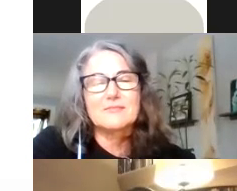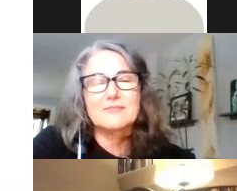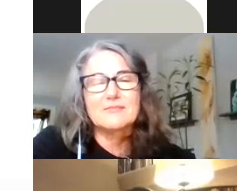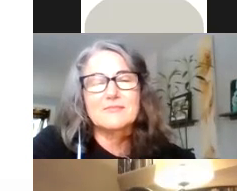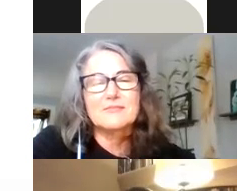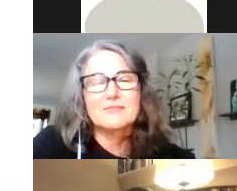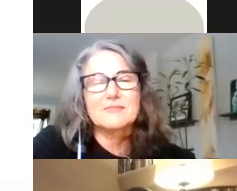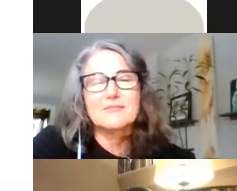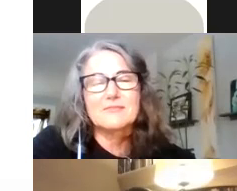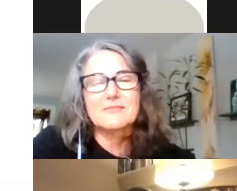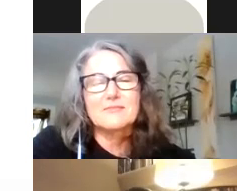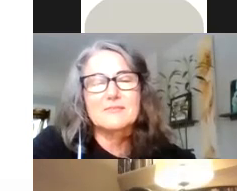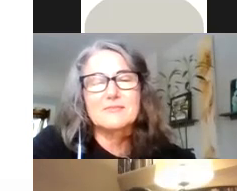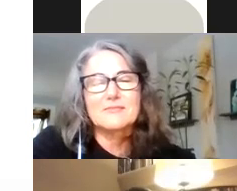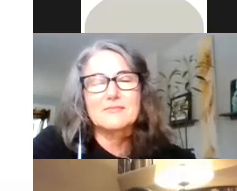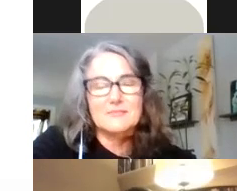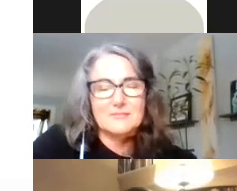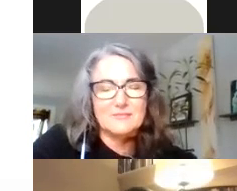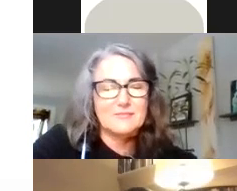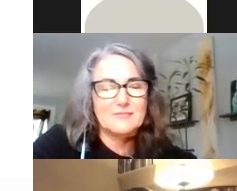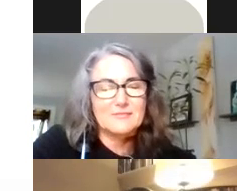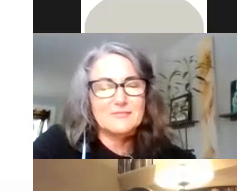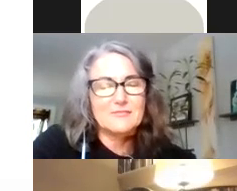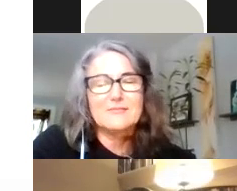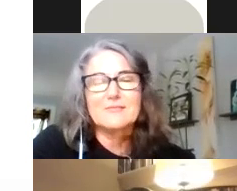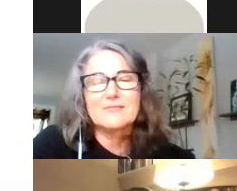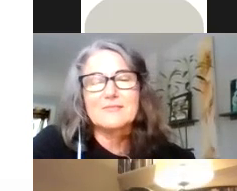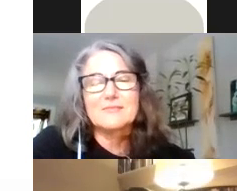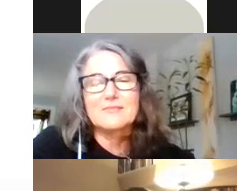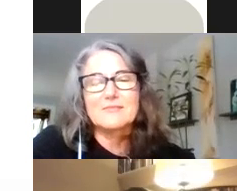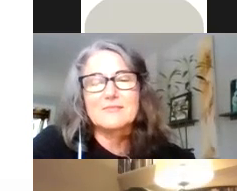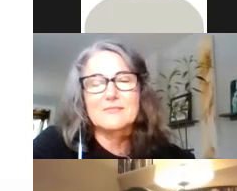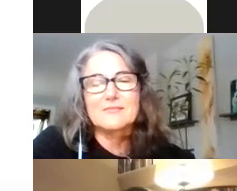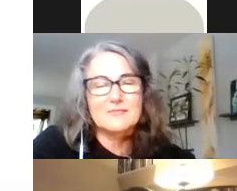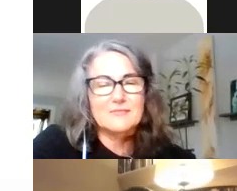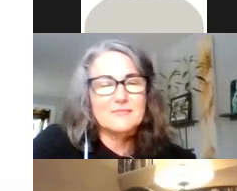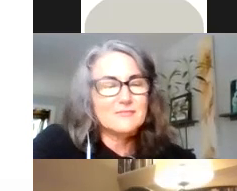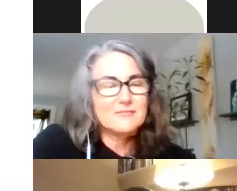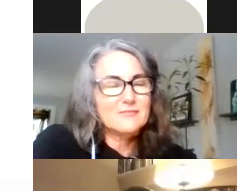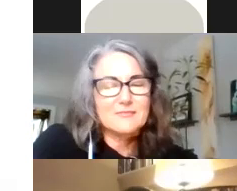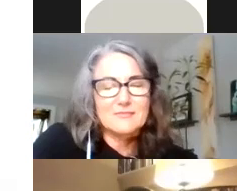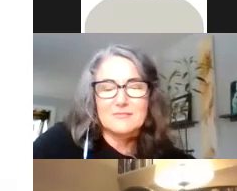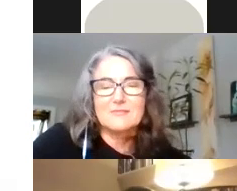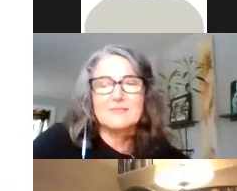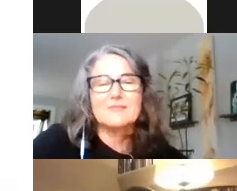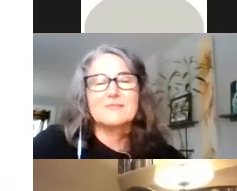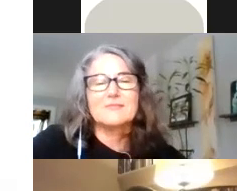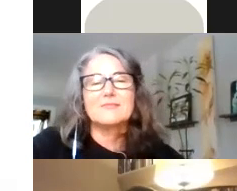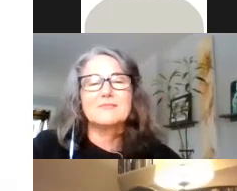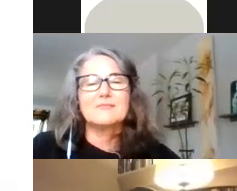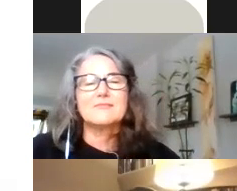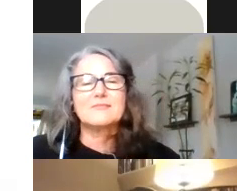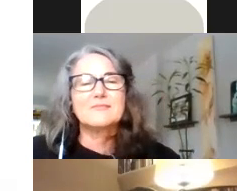intercultural activities. And since 2018, Dr. Mendez's clinic is at the Hospital of San